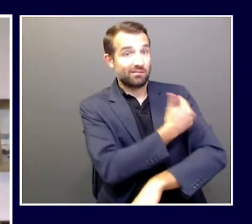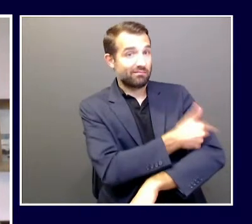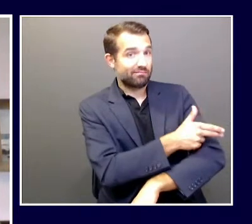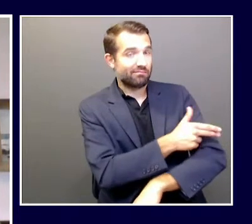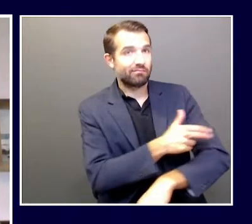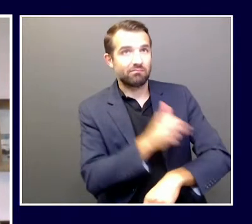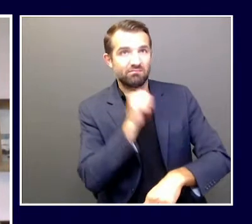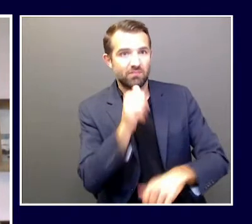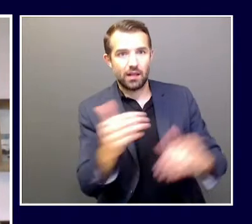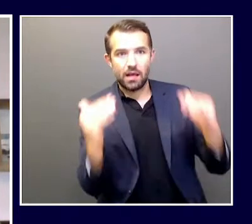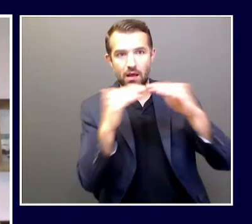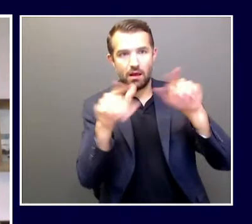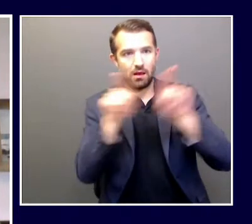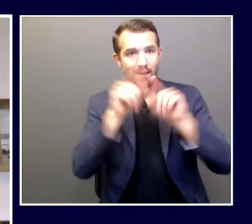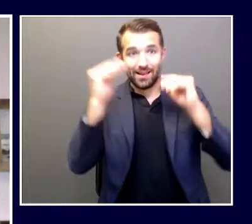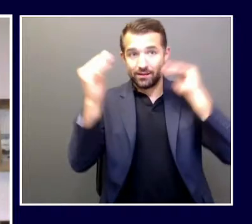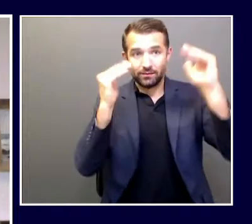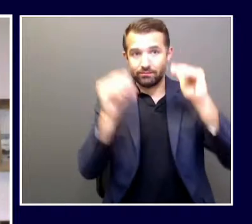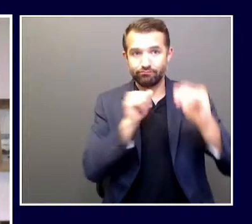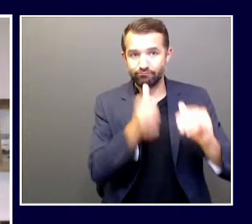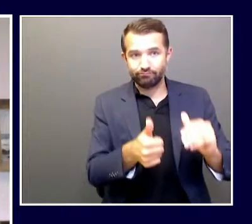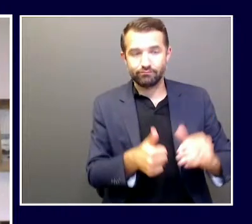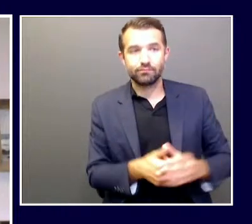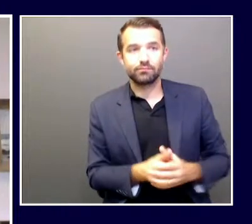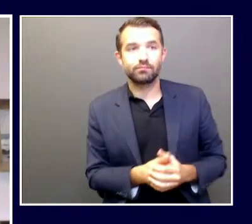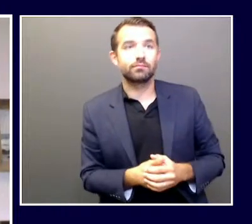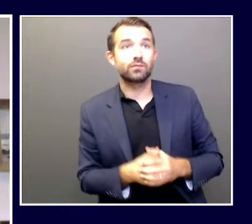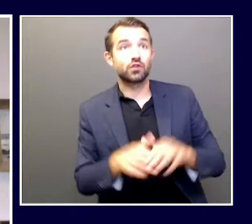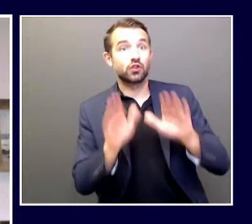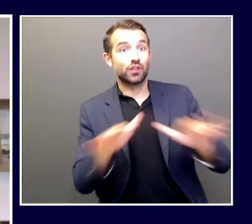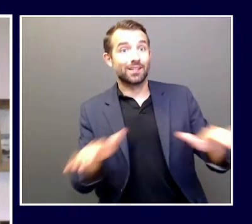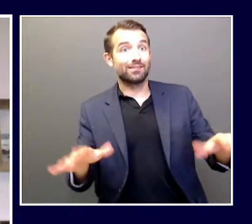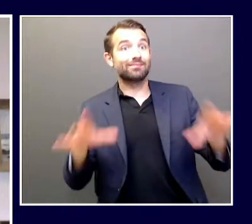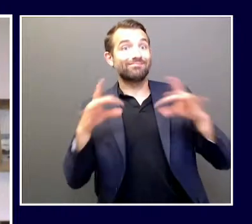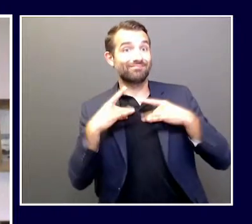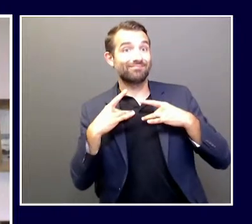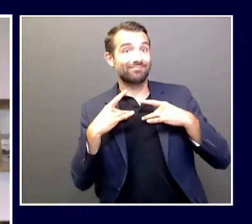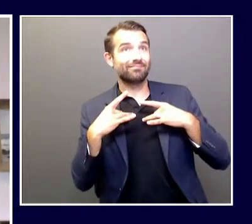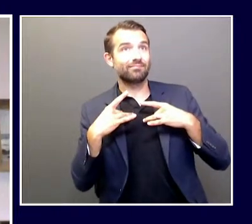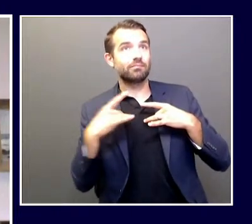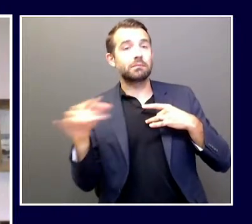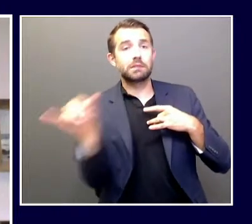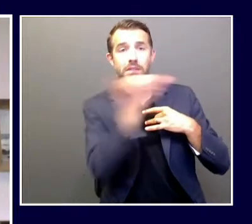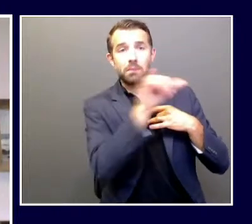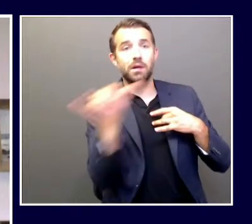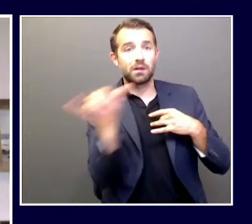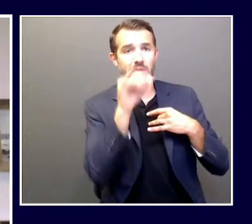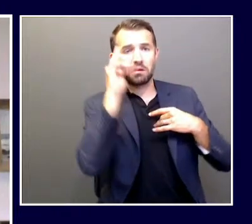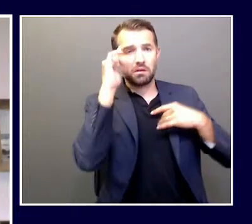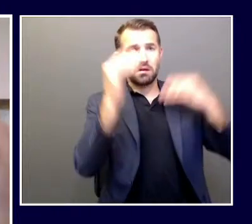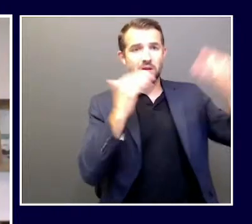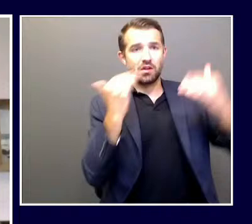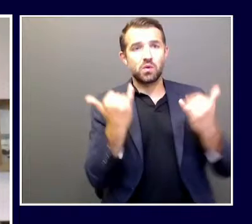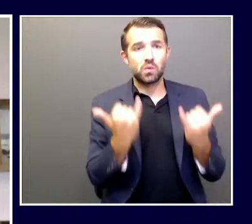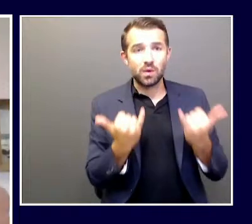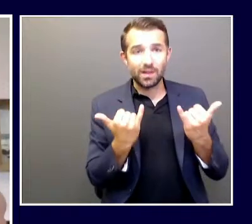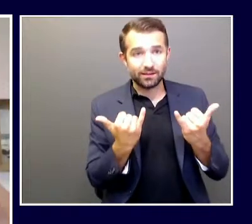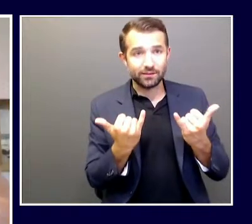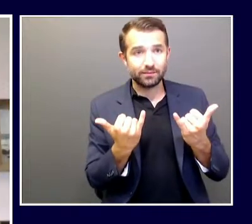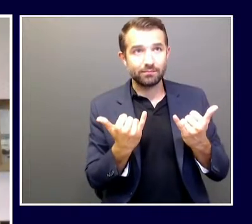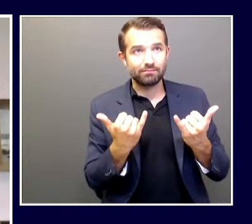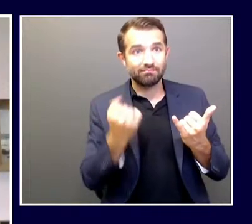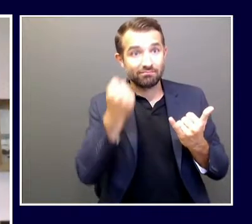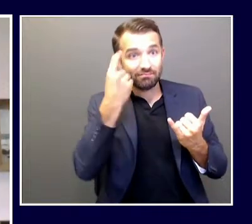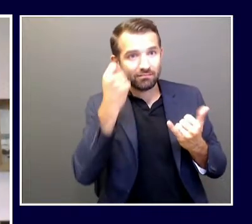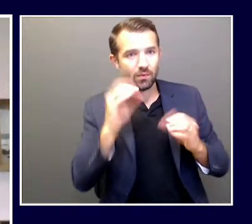at about the same rate as their adult counterparts, whereas in previous surges, adults were getting COVID at a much higher rate